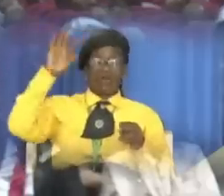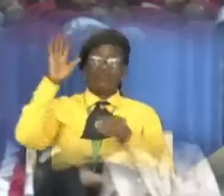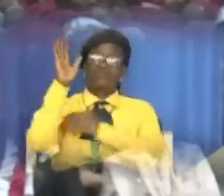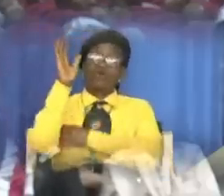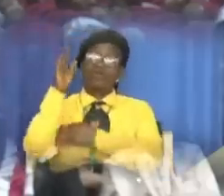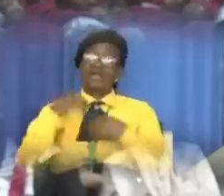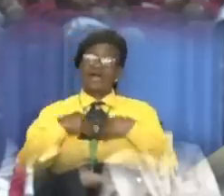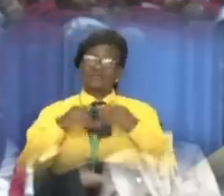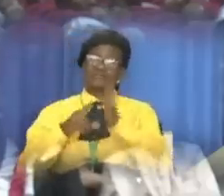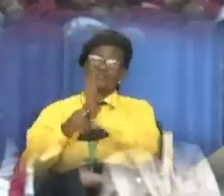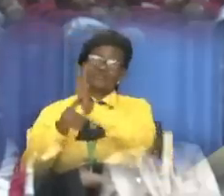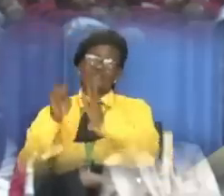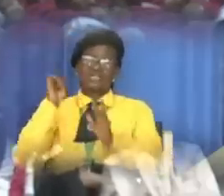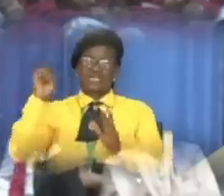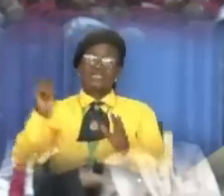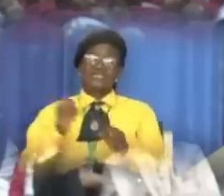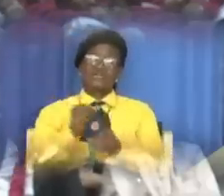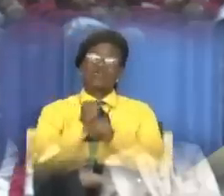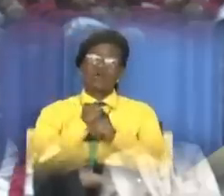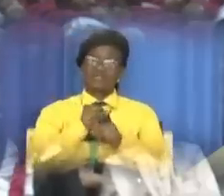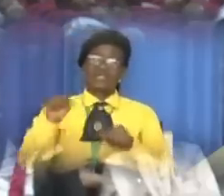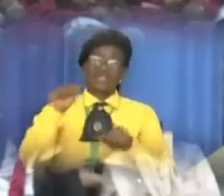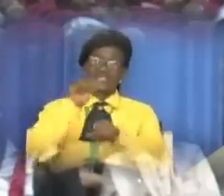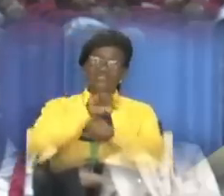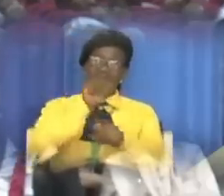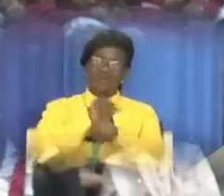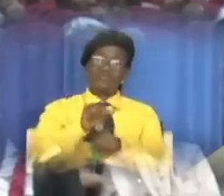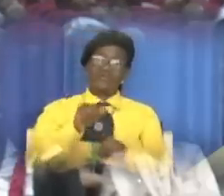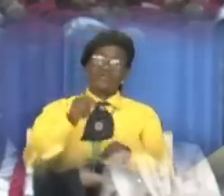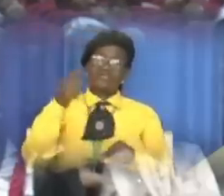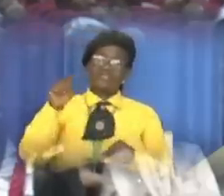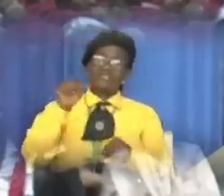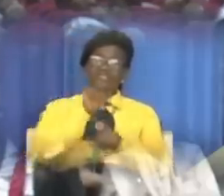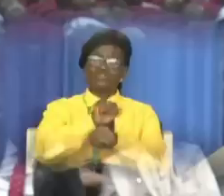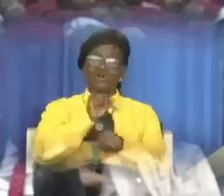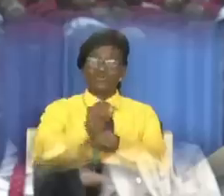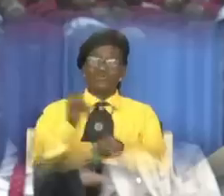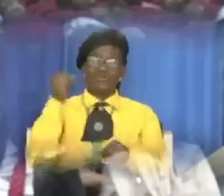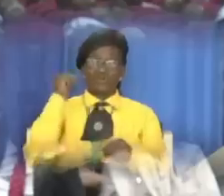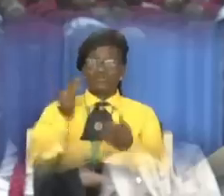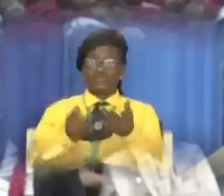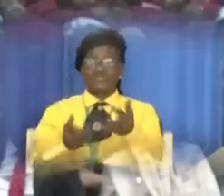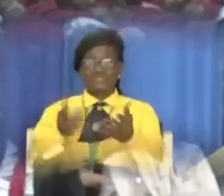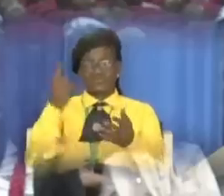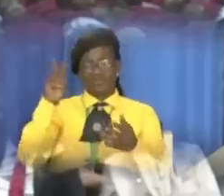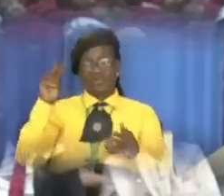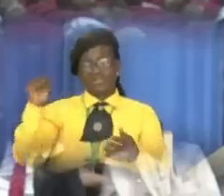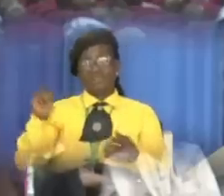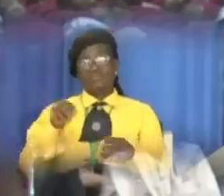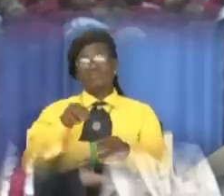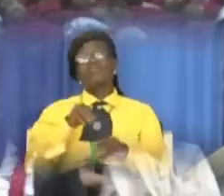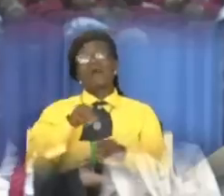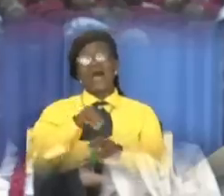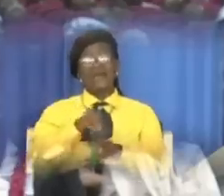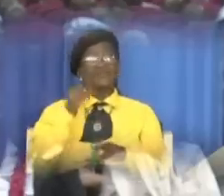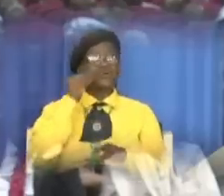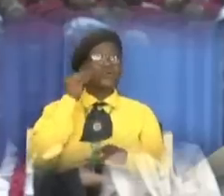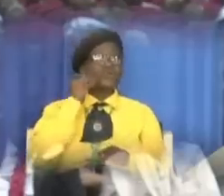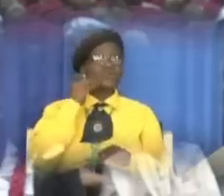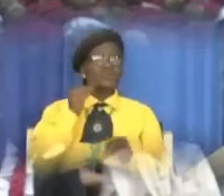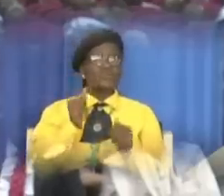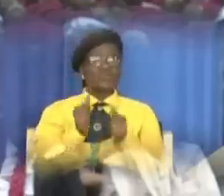a job. The job was waiting for him at home. Within 6 months, he was